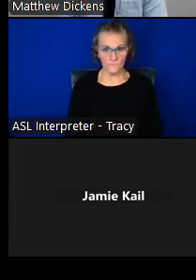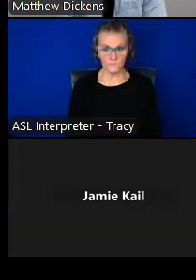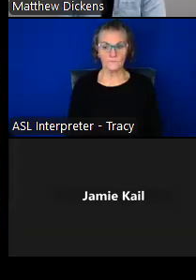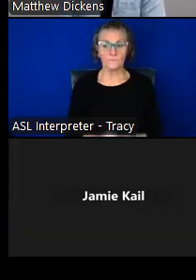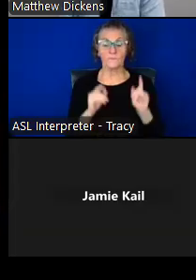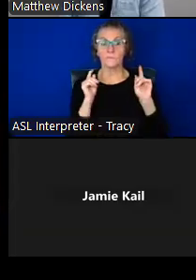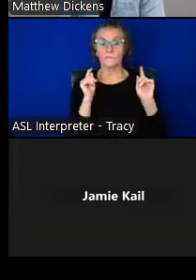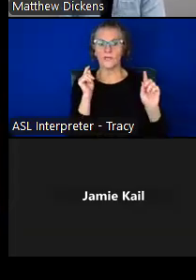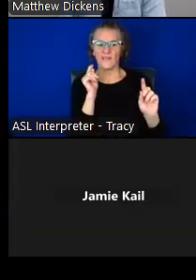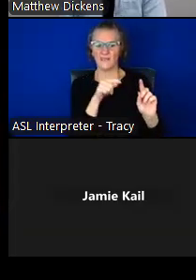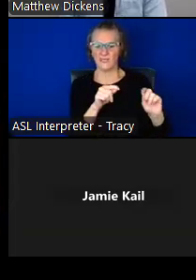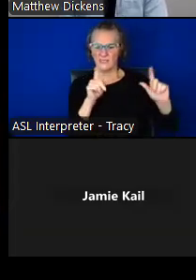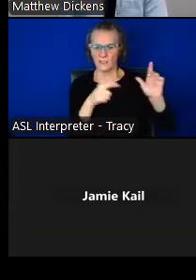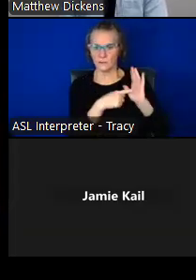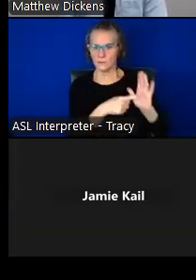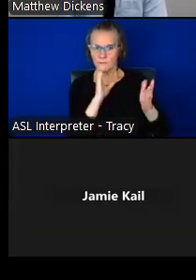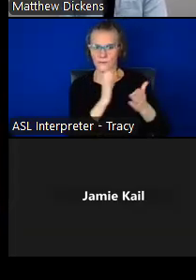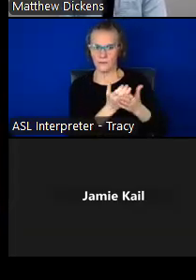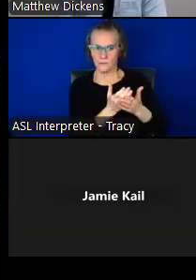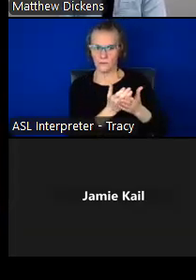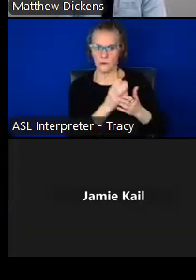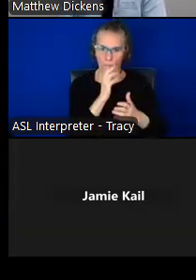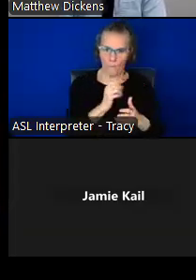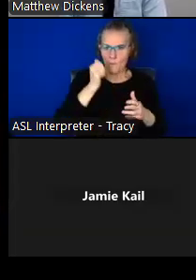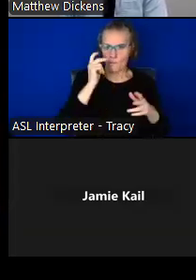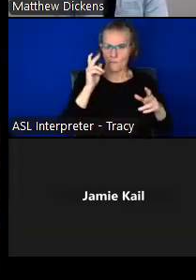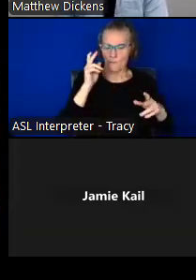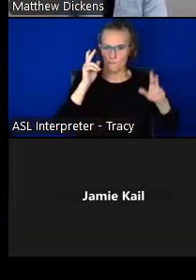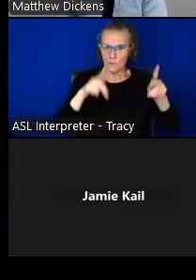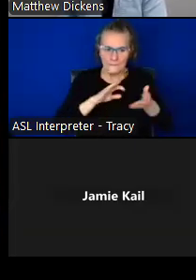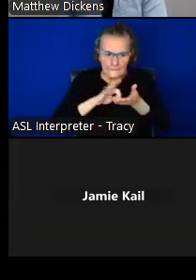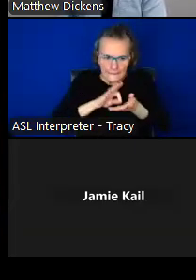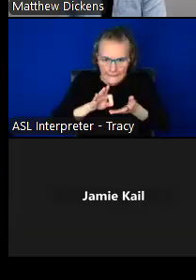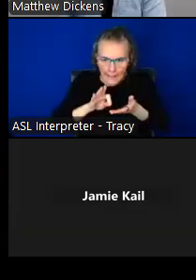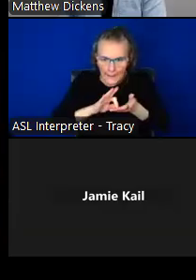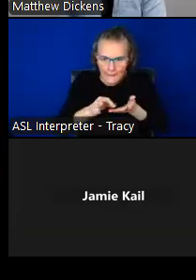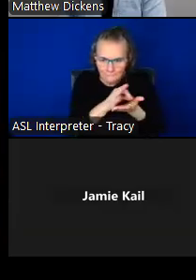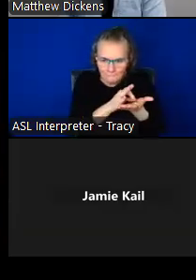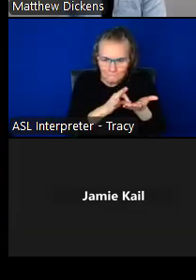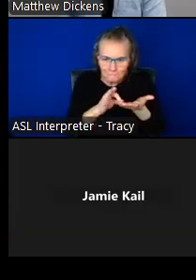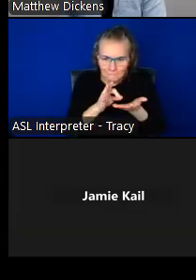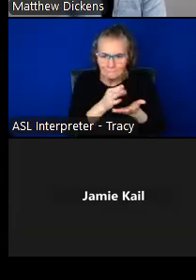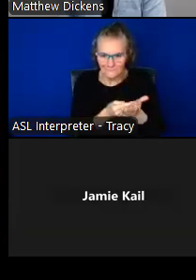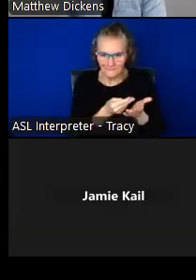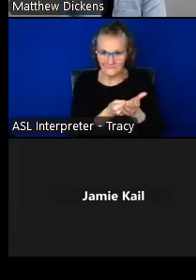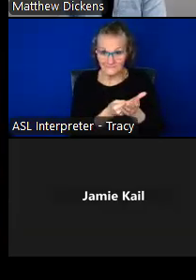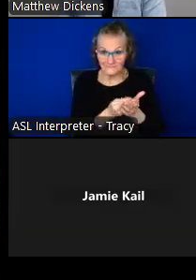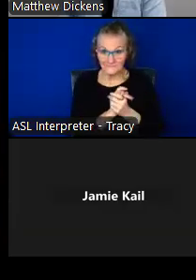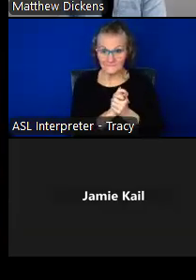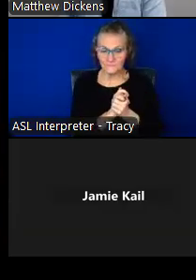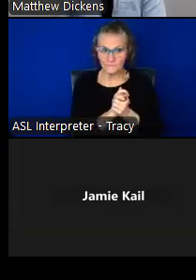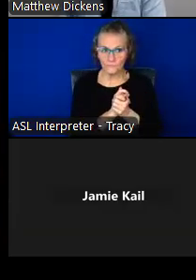So this slide displays a picture of an elderly individual counting out change from their coin purse.